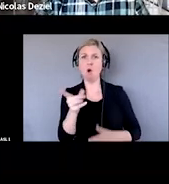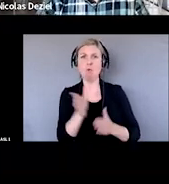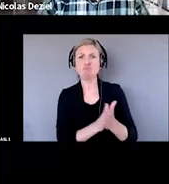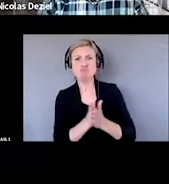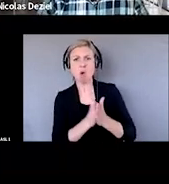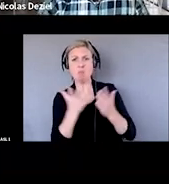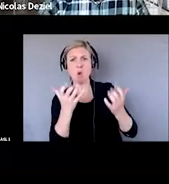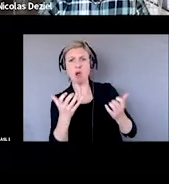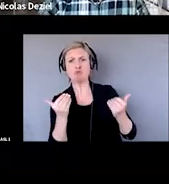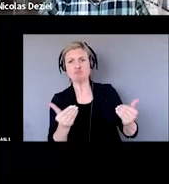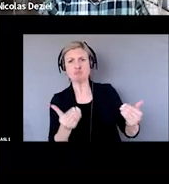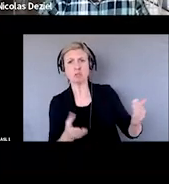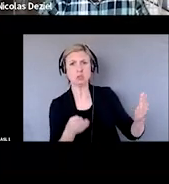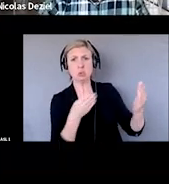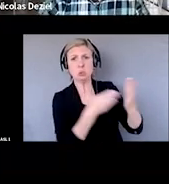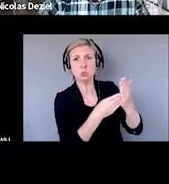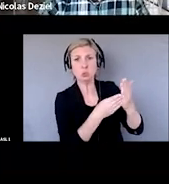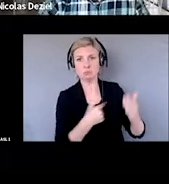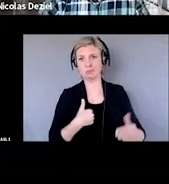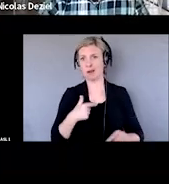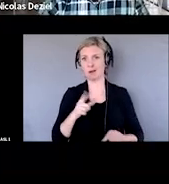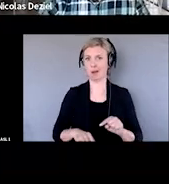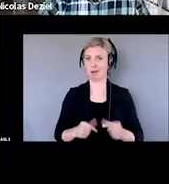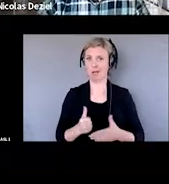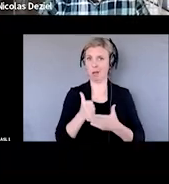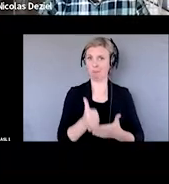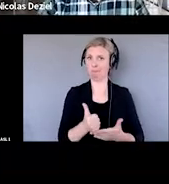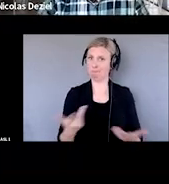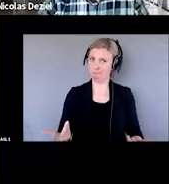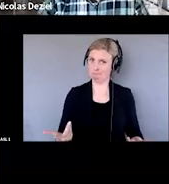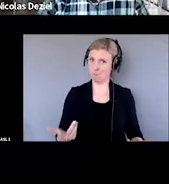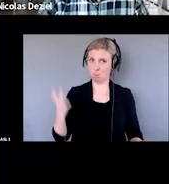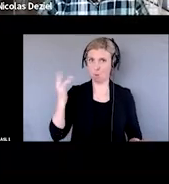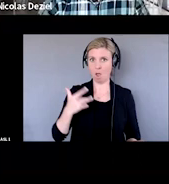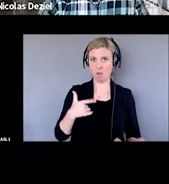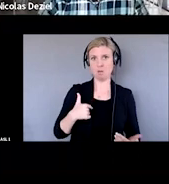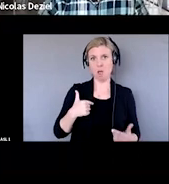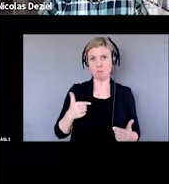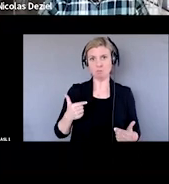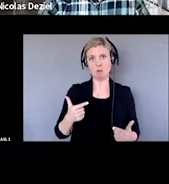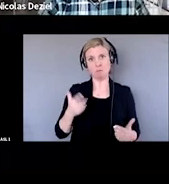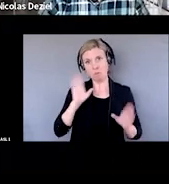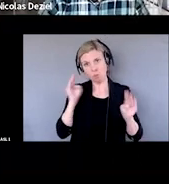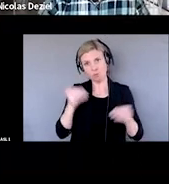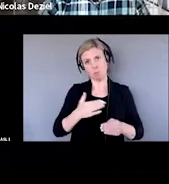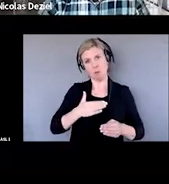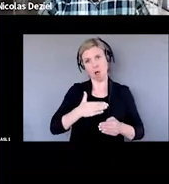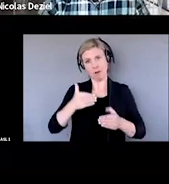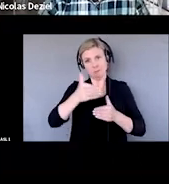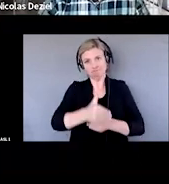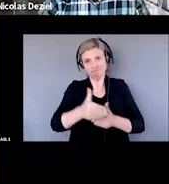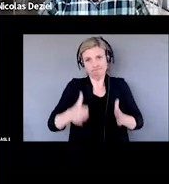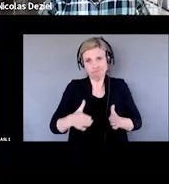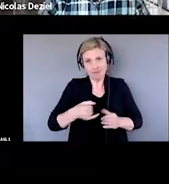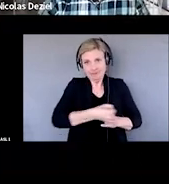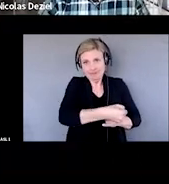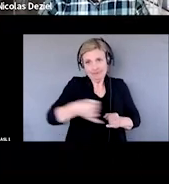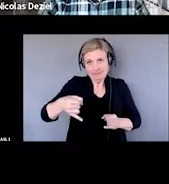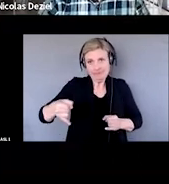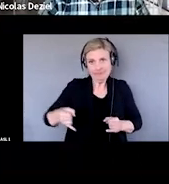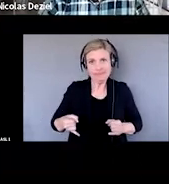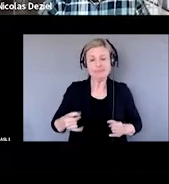in a position to provide you with guidance on that. That's out of my mandate. But anything that has to do with raising awareness